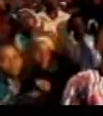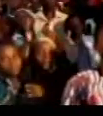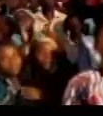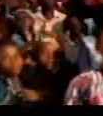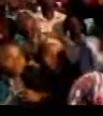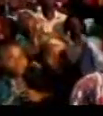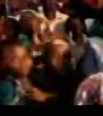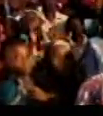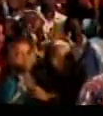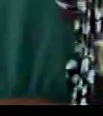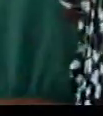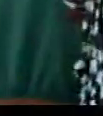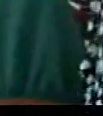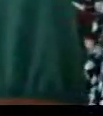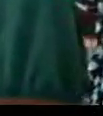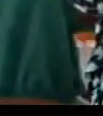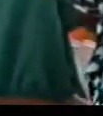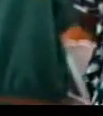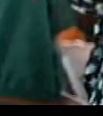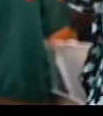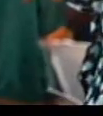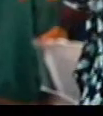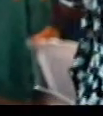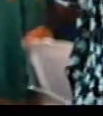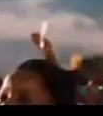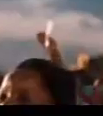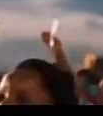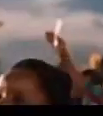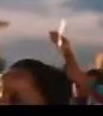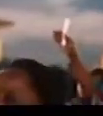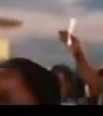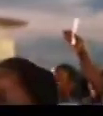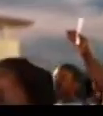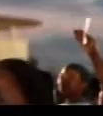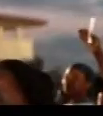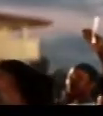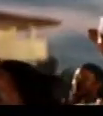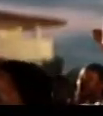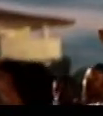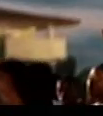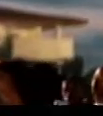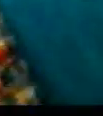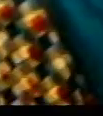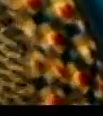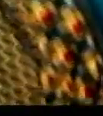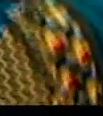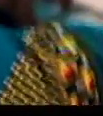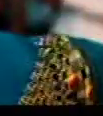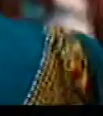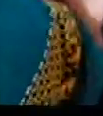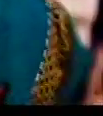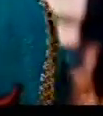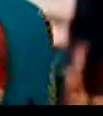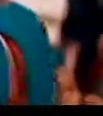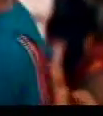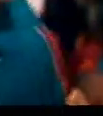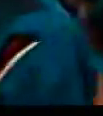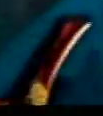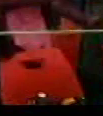We're shouting, we're praising the Lord. He will fulfill our